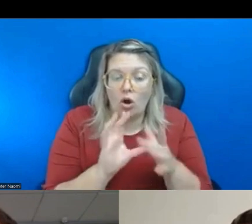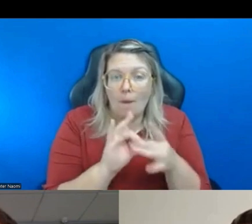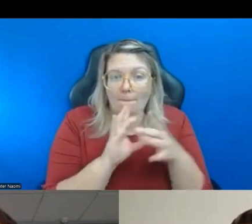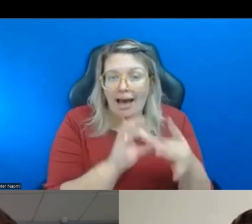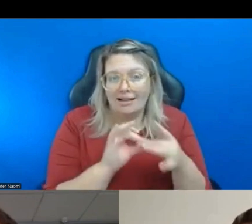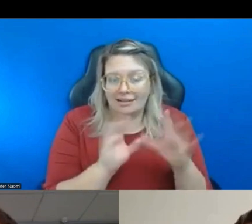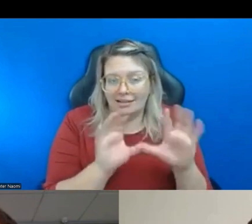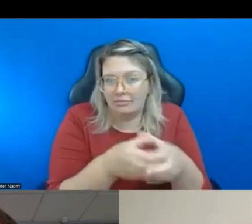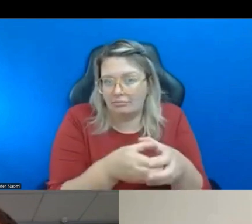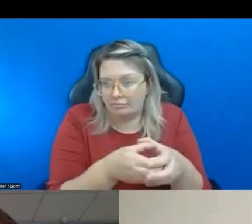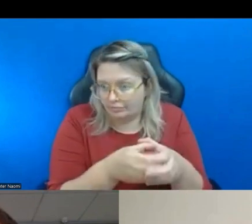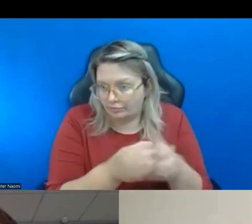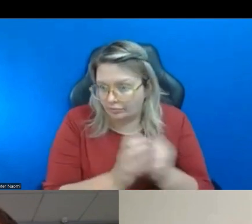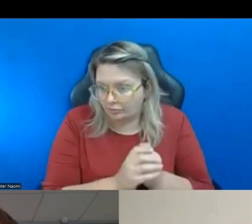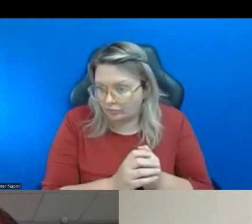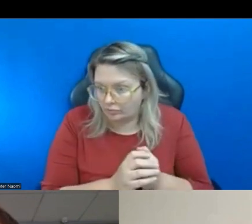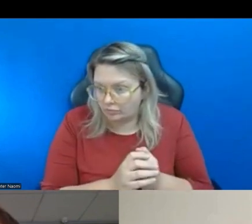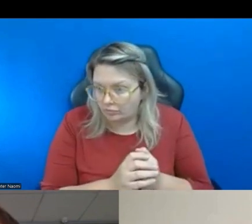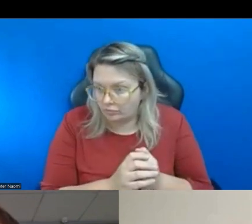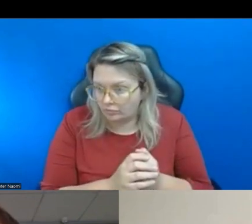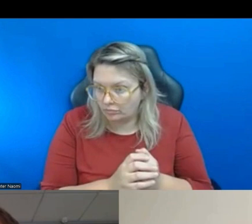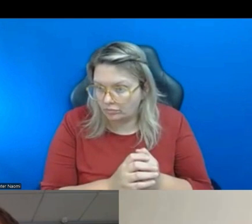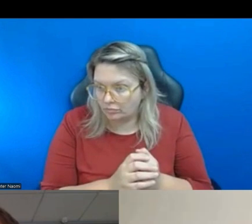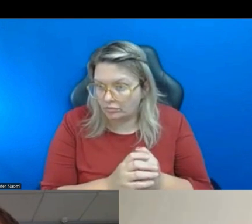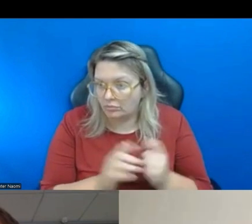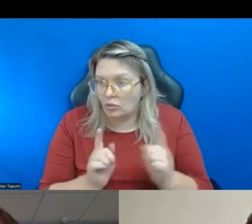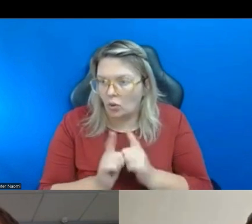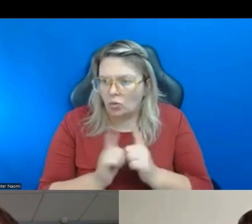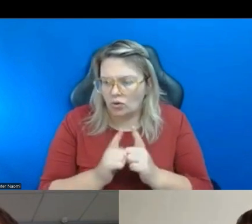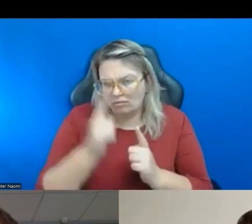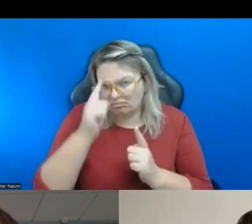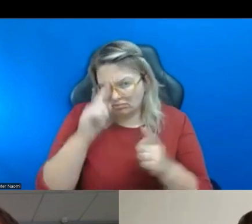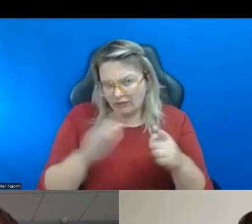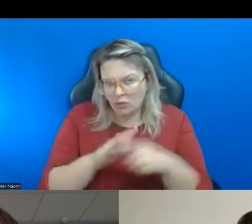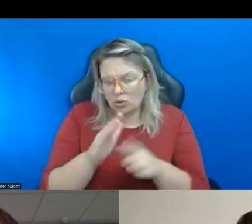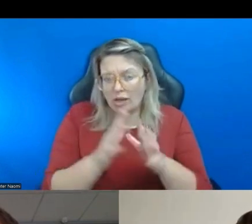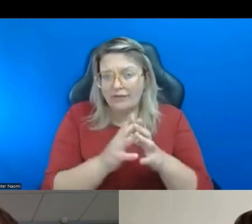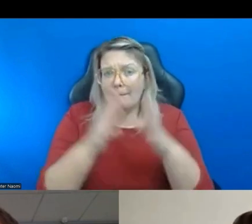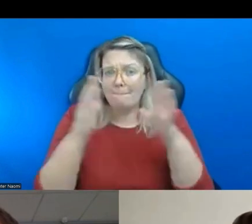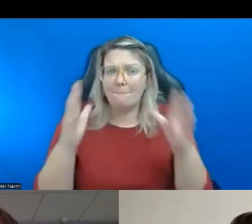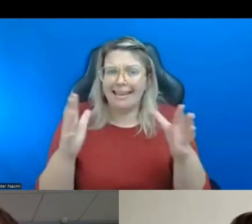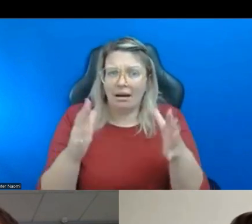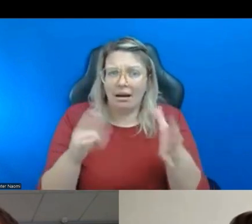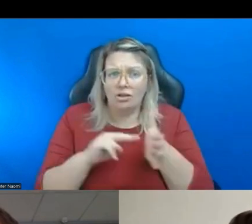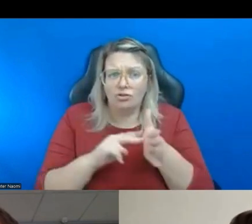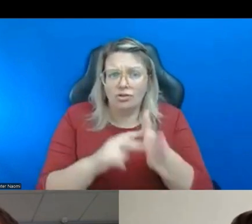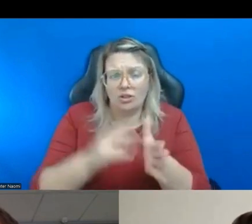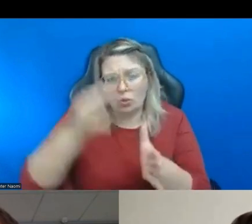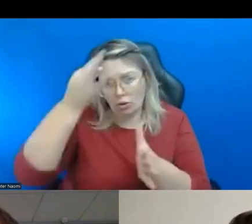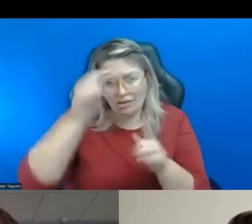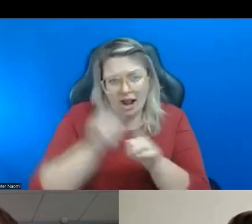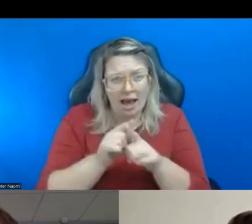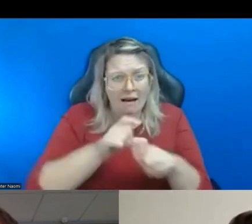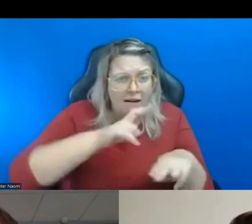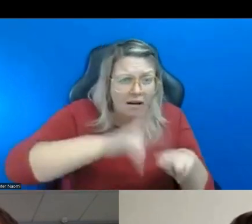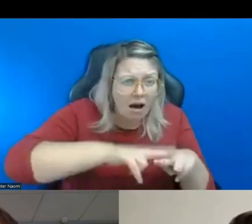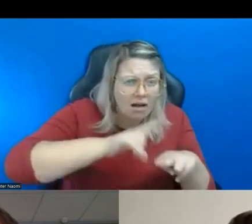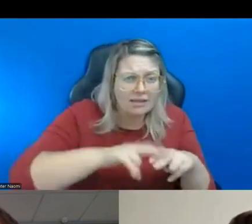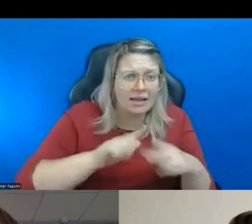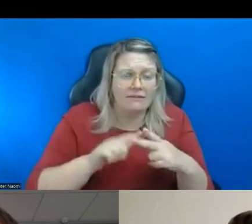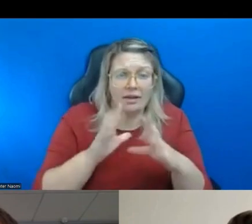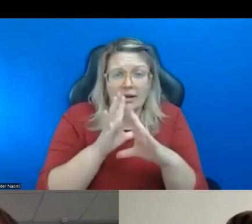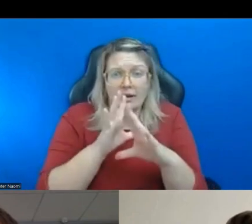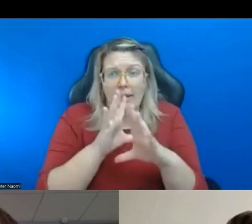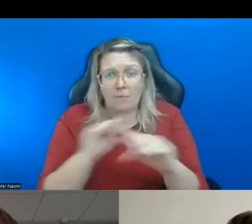possible future where larger strategic authorities, for example, Birmingham, Cardiff, represent the new magnets